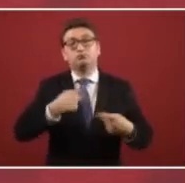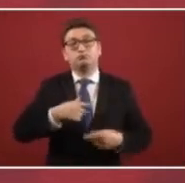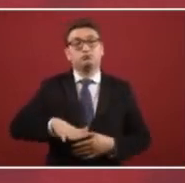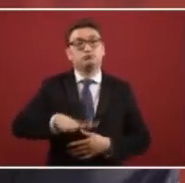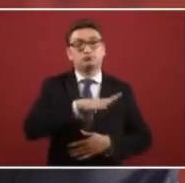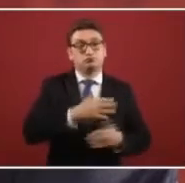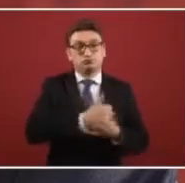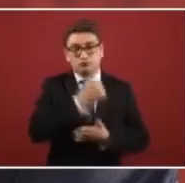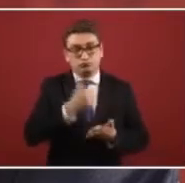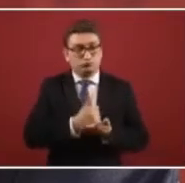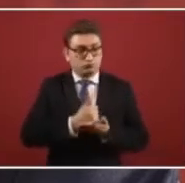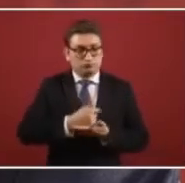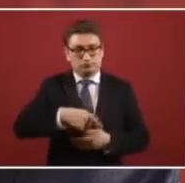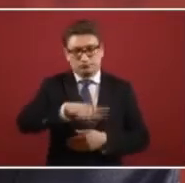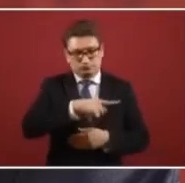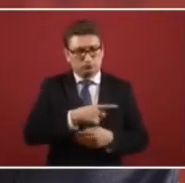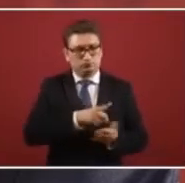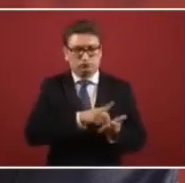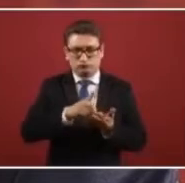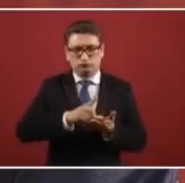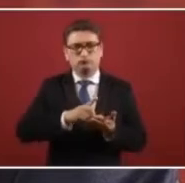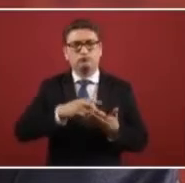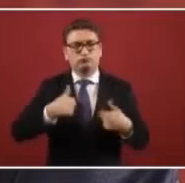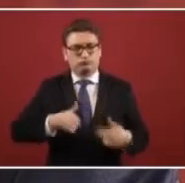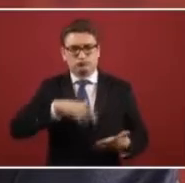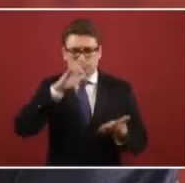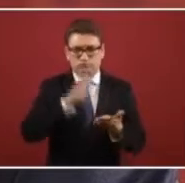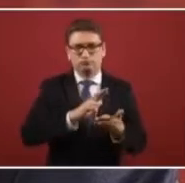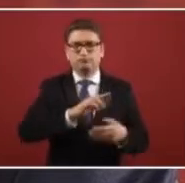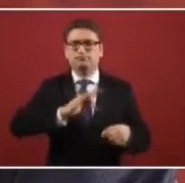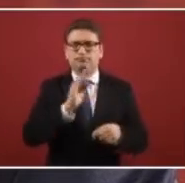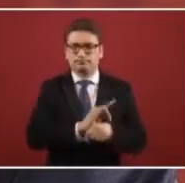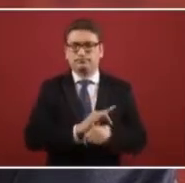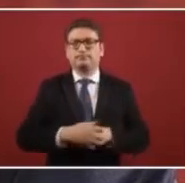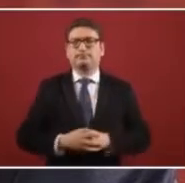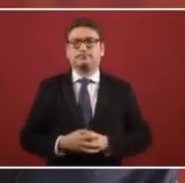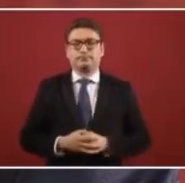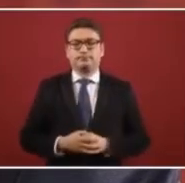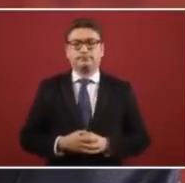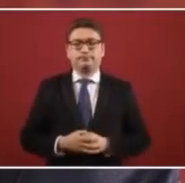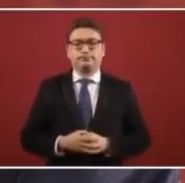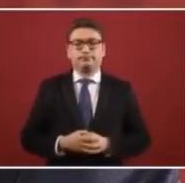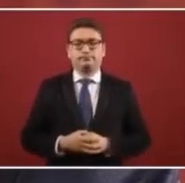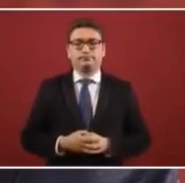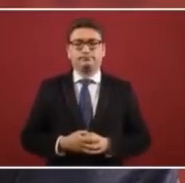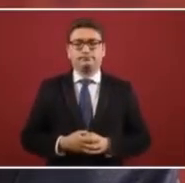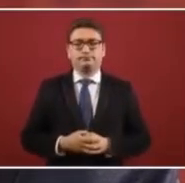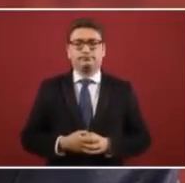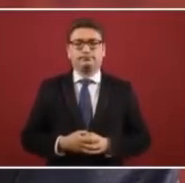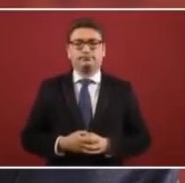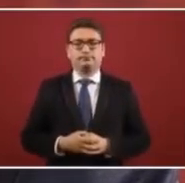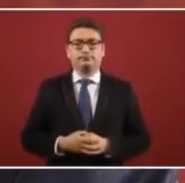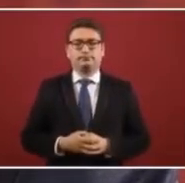civilians, and we respect human rights, and we do